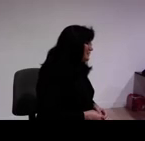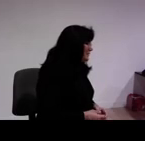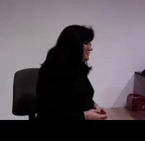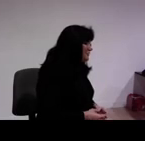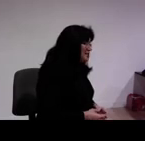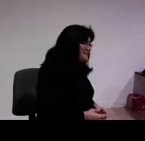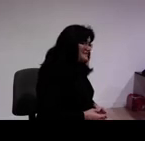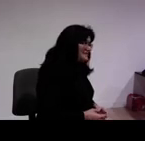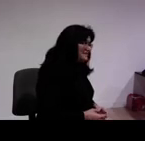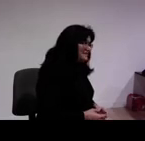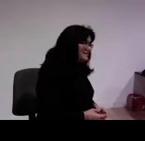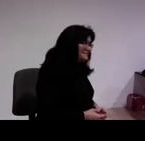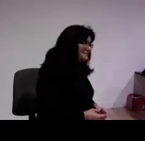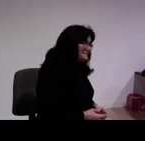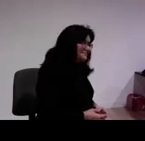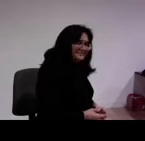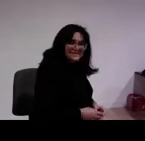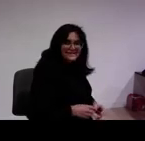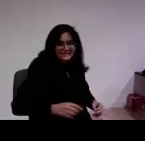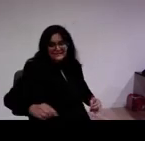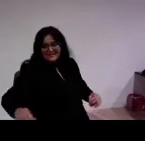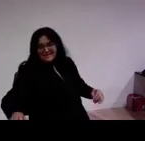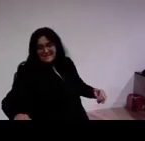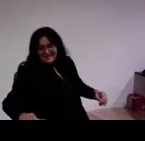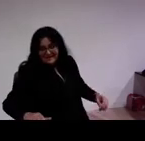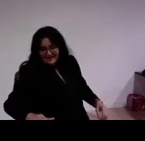Butler and McElrafe 2006. So